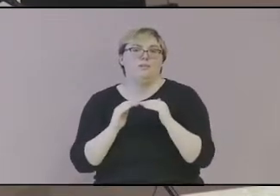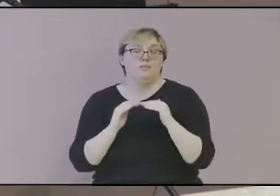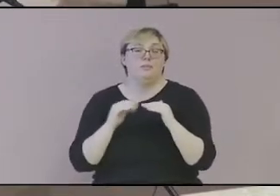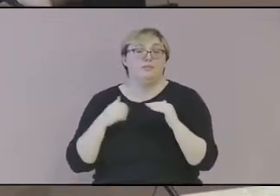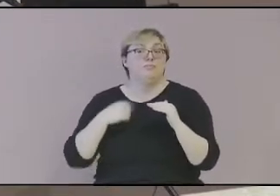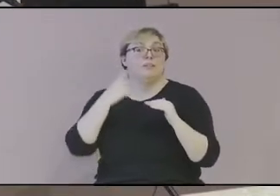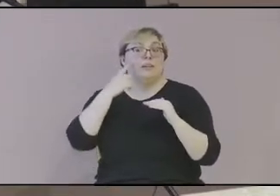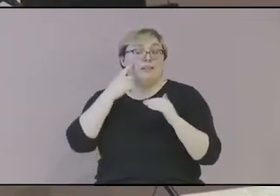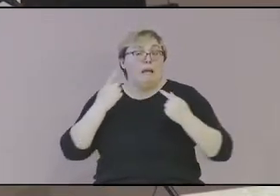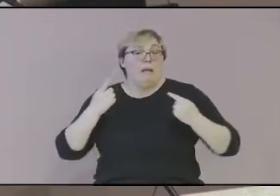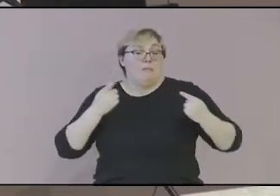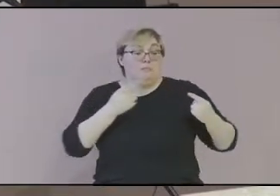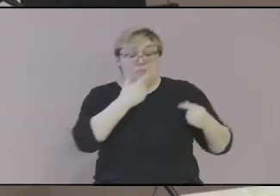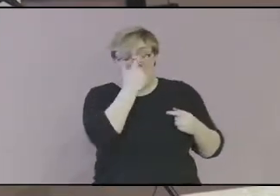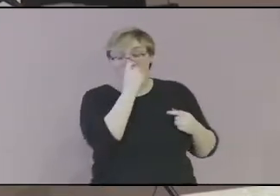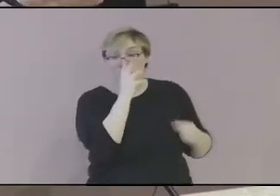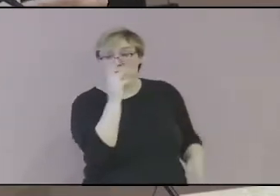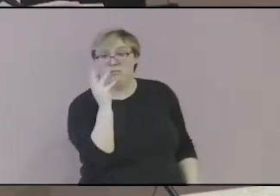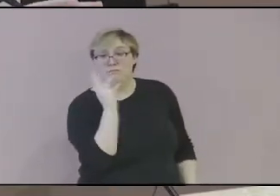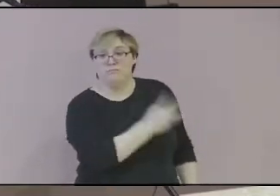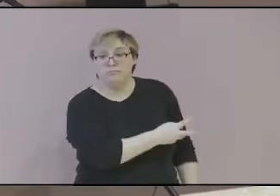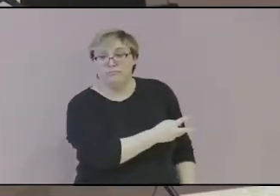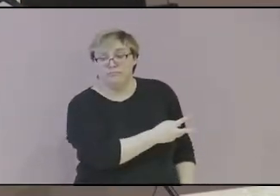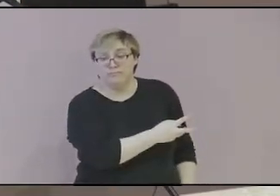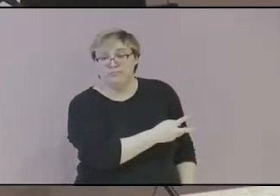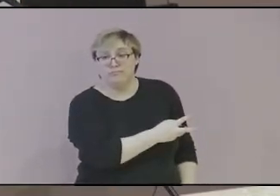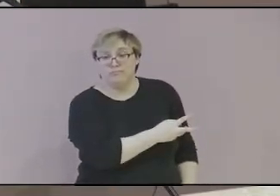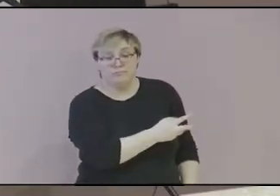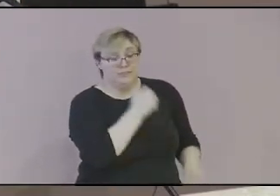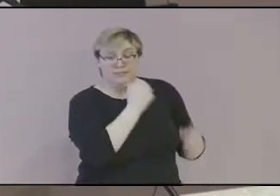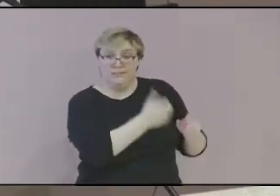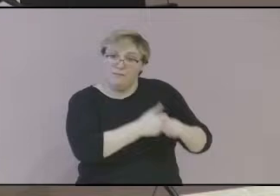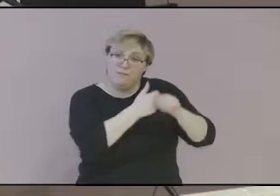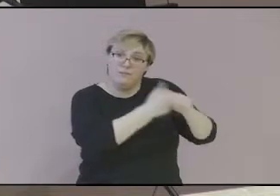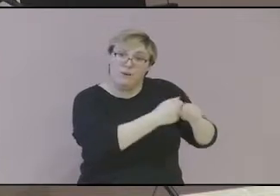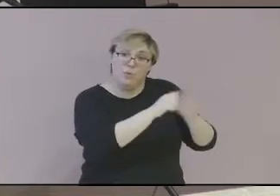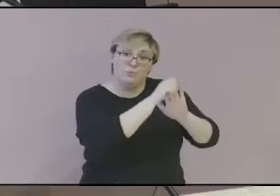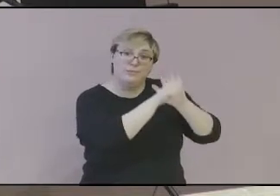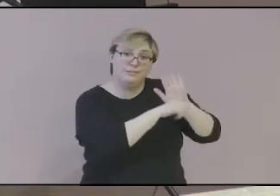the absence of a statewide protocol, which would have